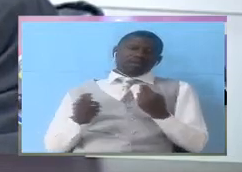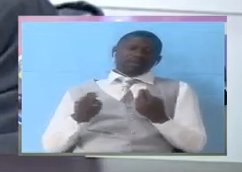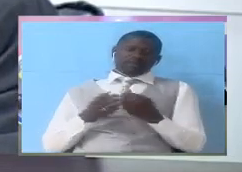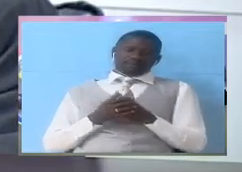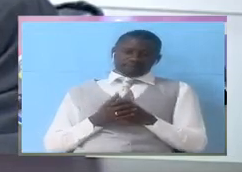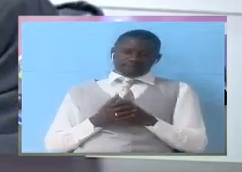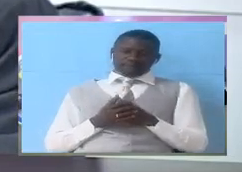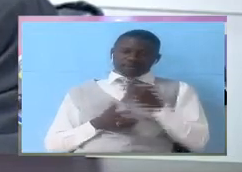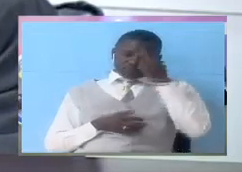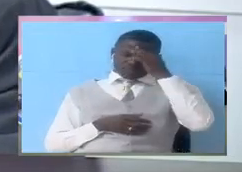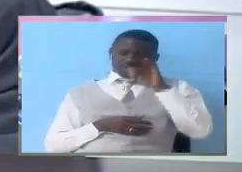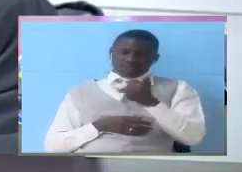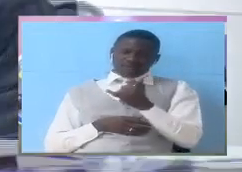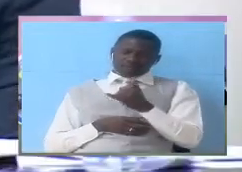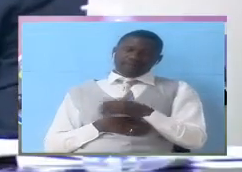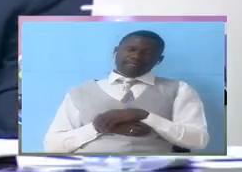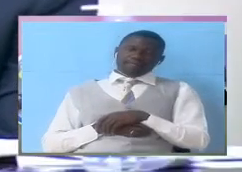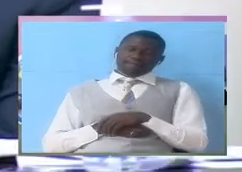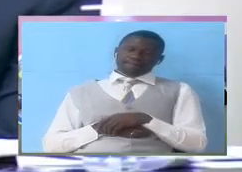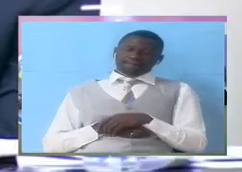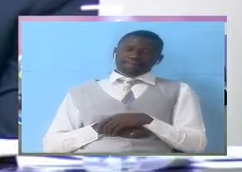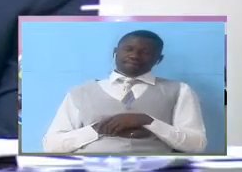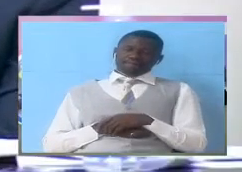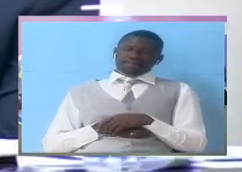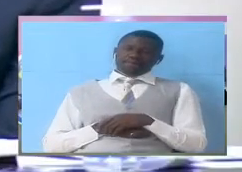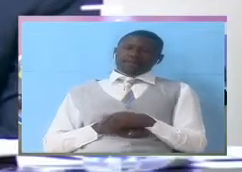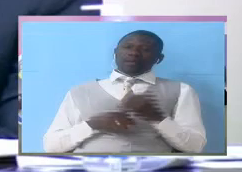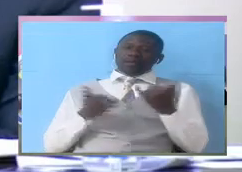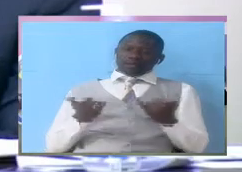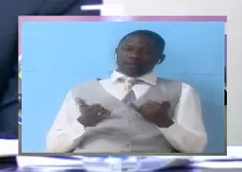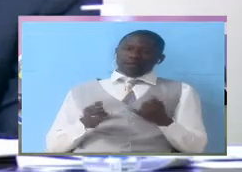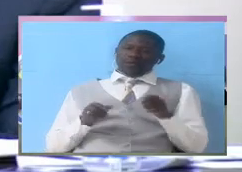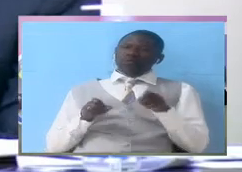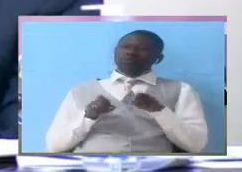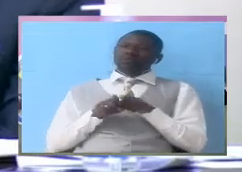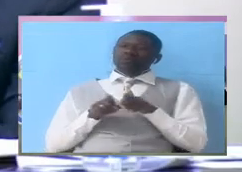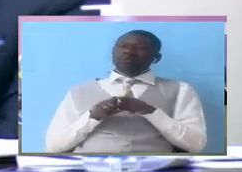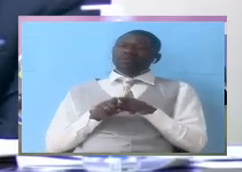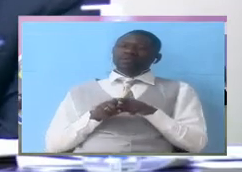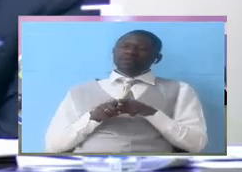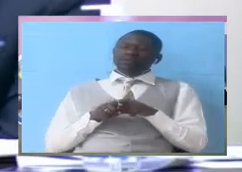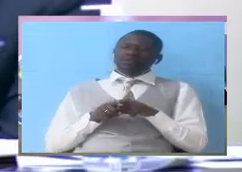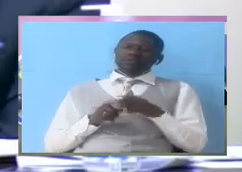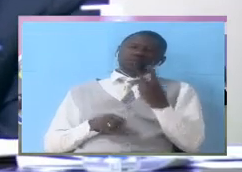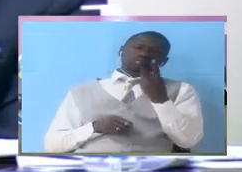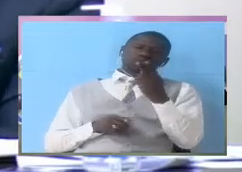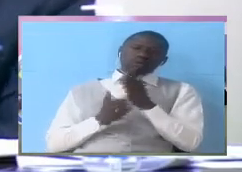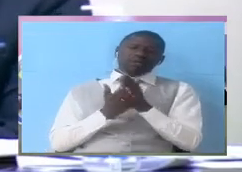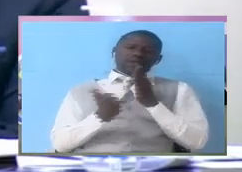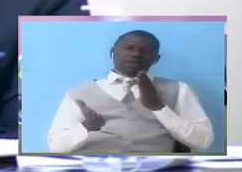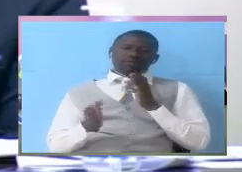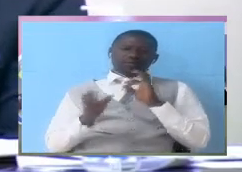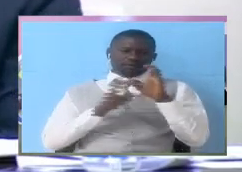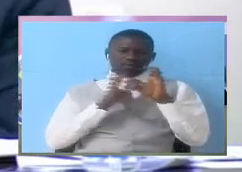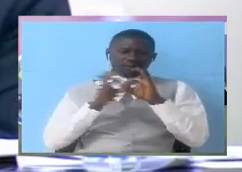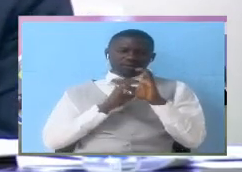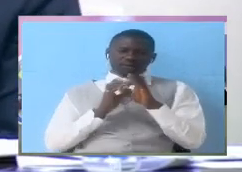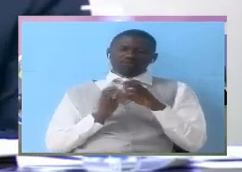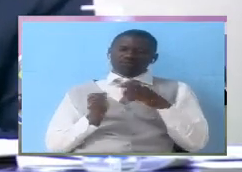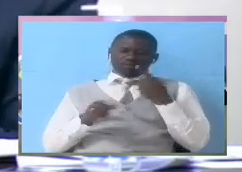Nanguna. So now with these two lines of communication, you are saying you are often beaten to